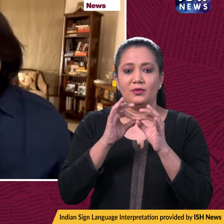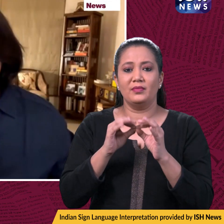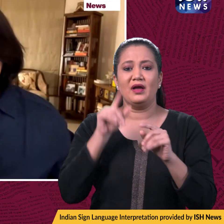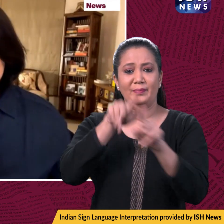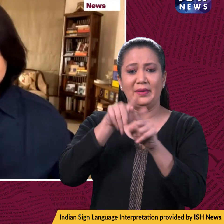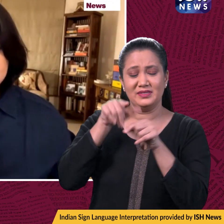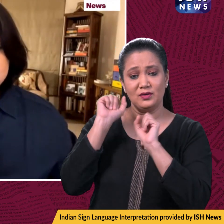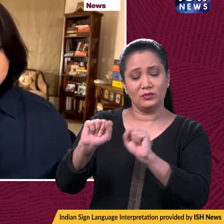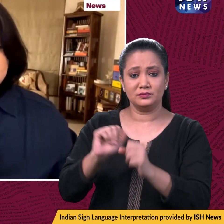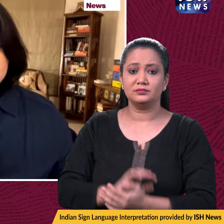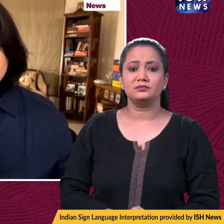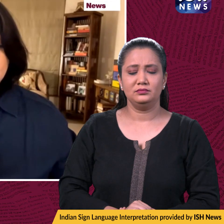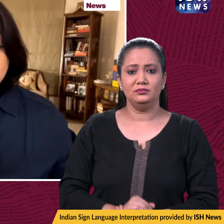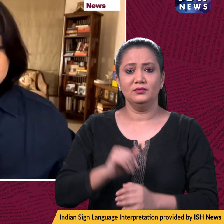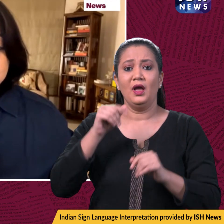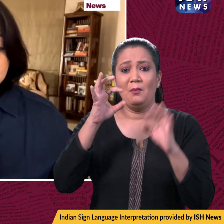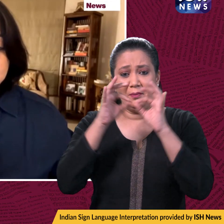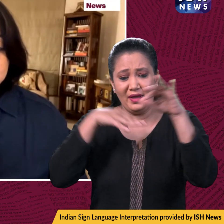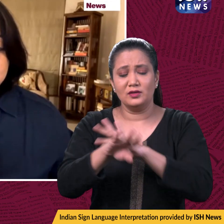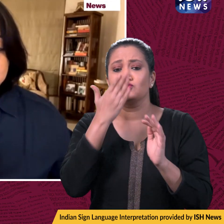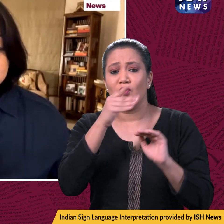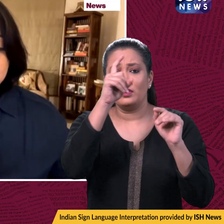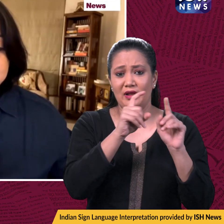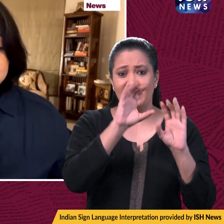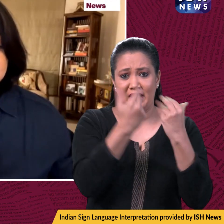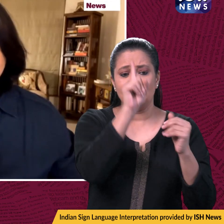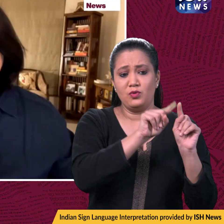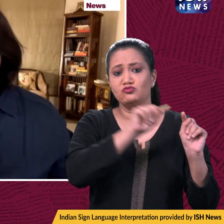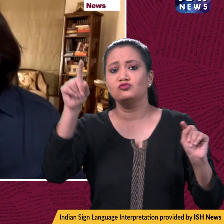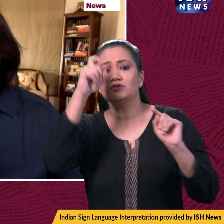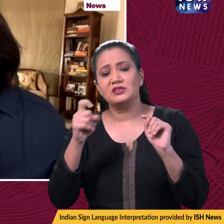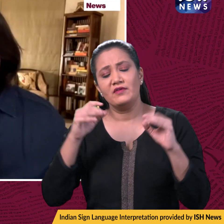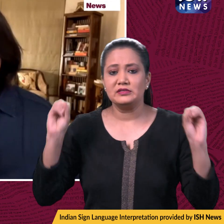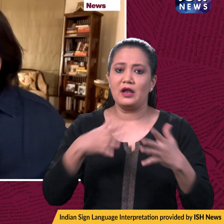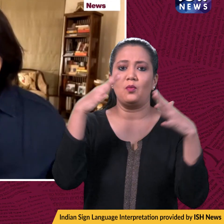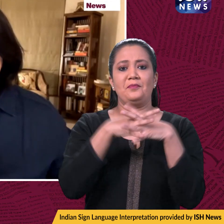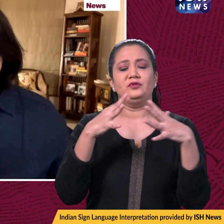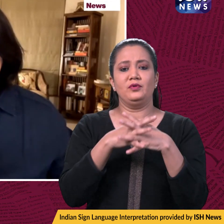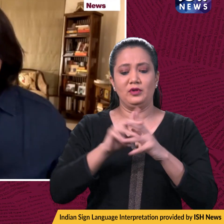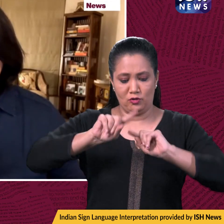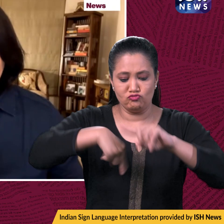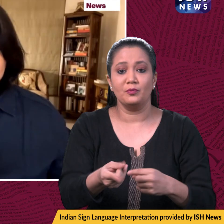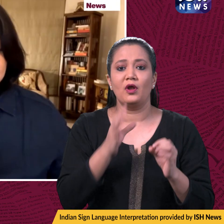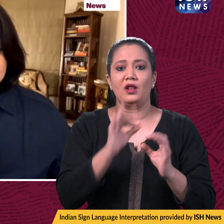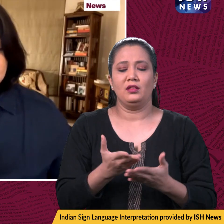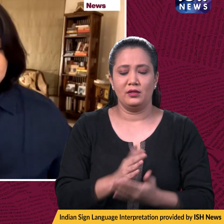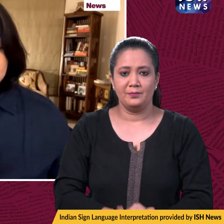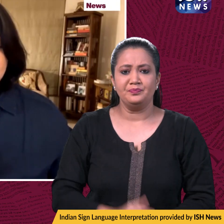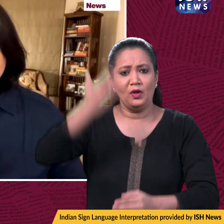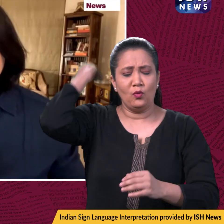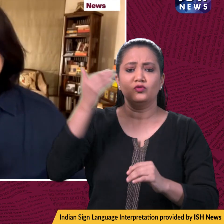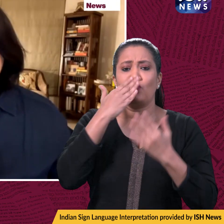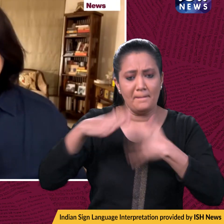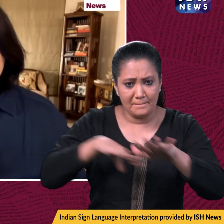Mumbai's civic body has announced that schools in Mumbai for classes 1 to 7 will reopen on Wednesday. It's tomorrow.